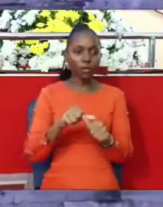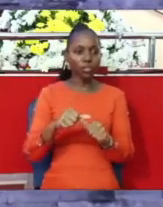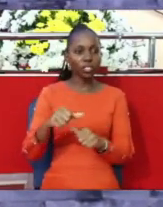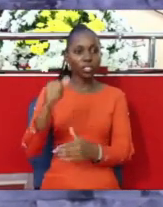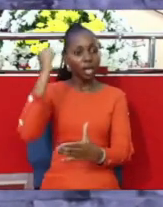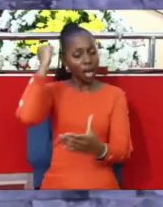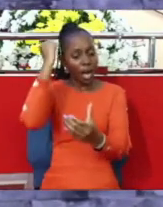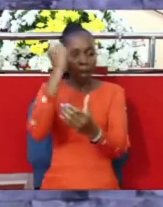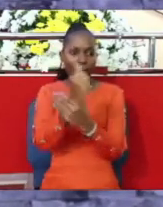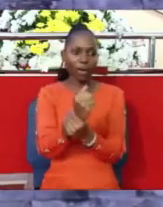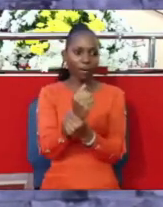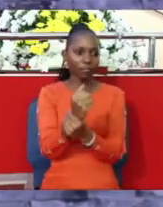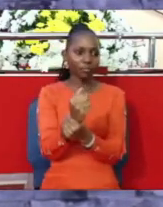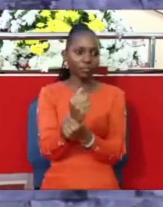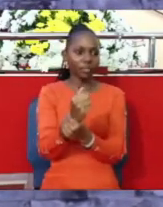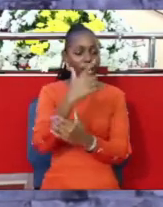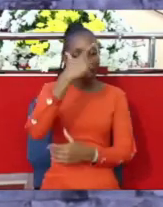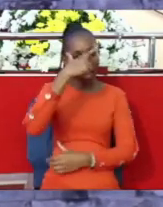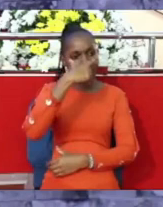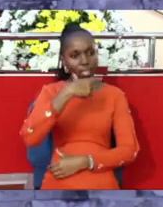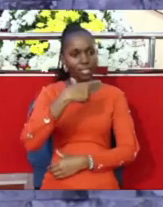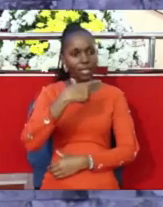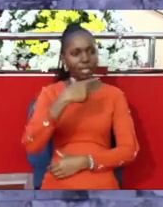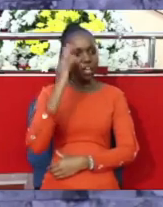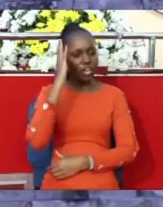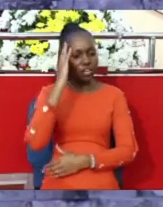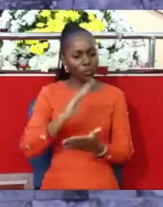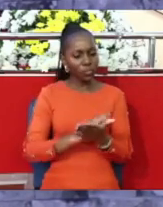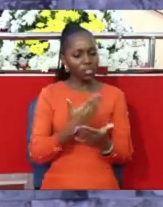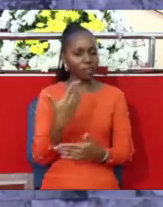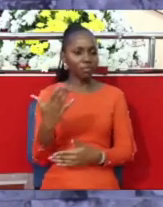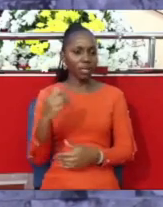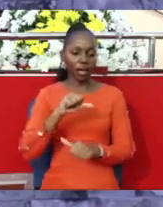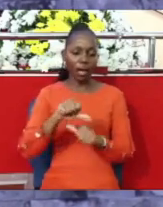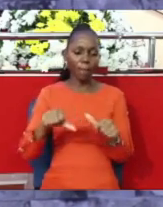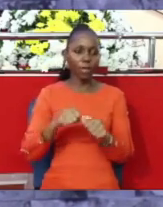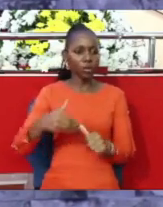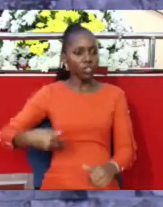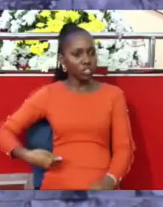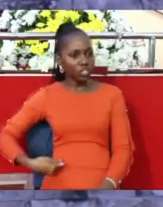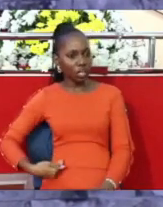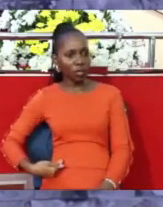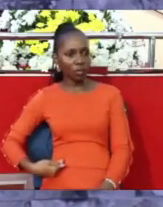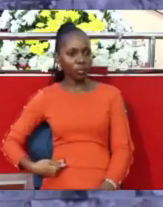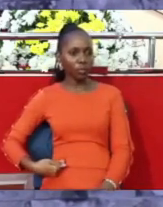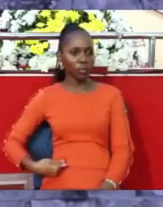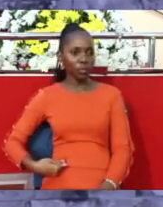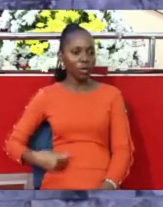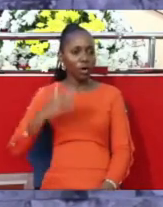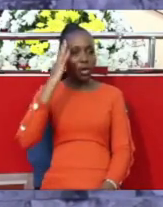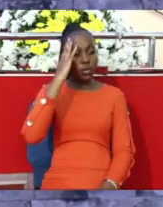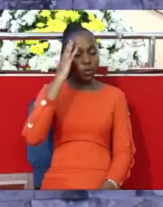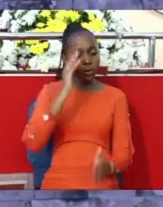something about Isaac. Ujue kitu kuhusu Isaac. Know about something about Jacob. Ujue kitu kuhusu Yakobo. Know the story of Abraham